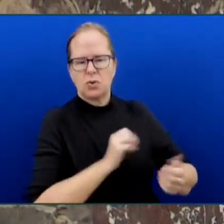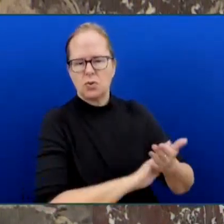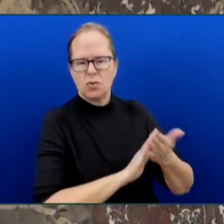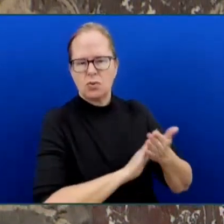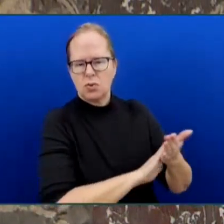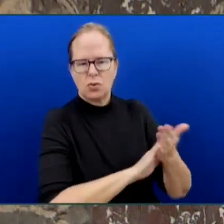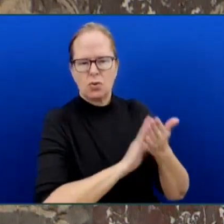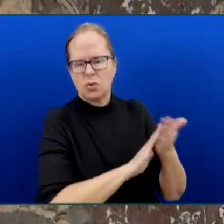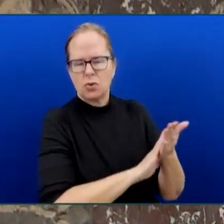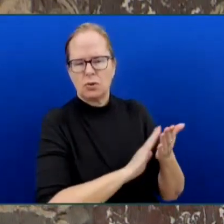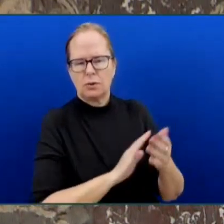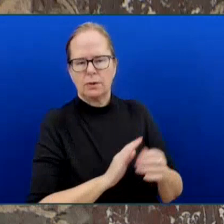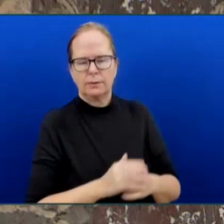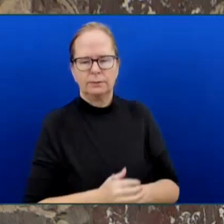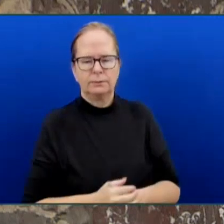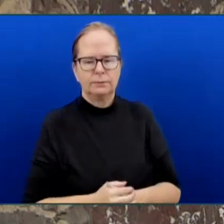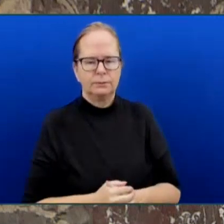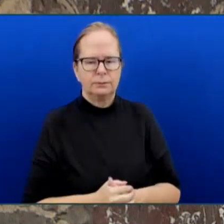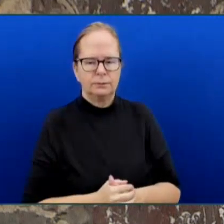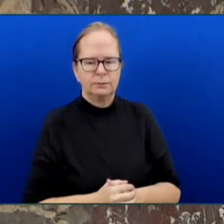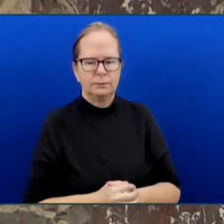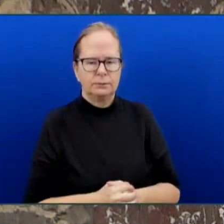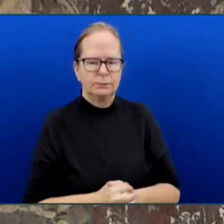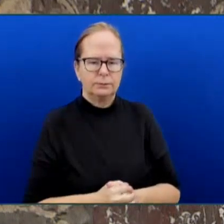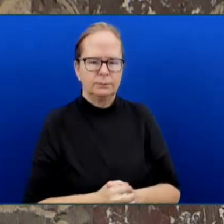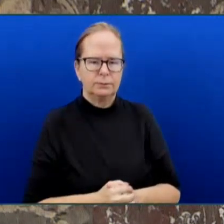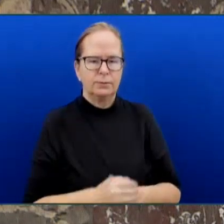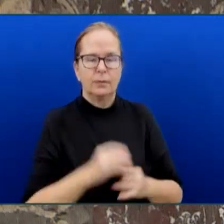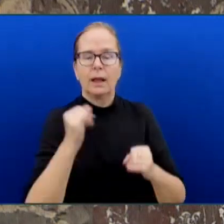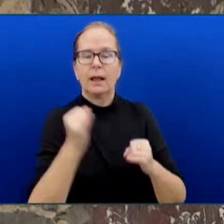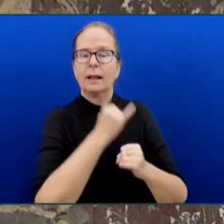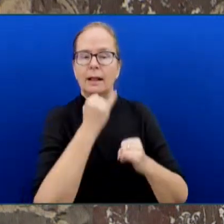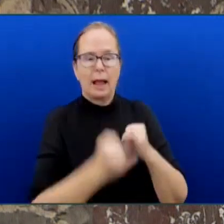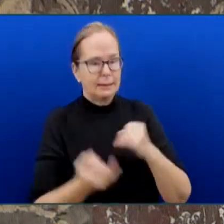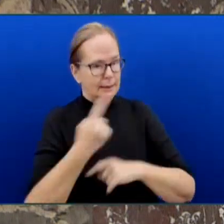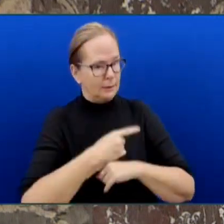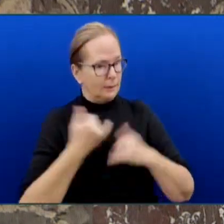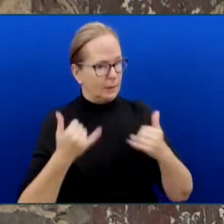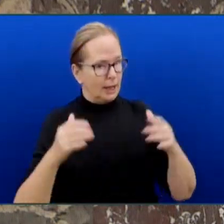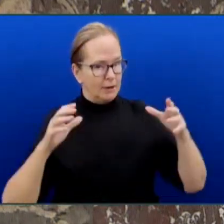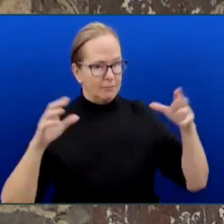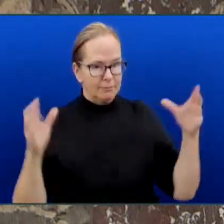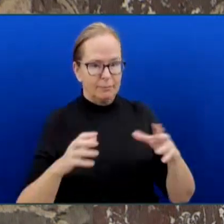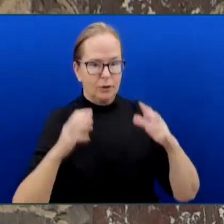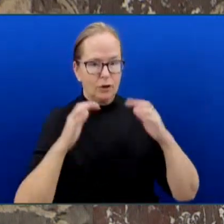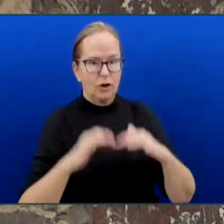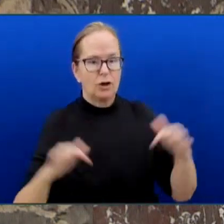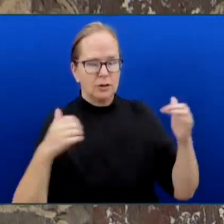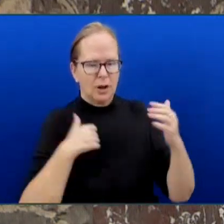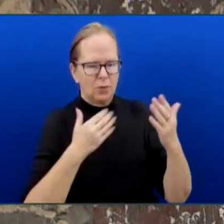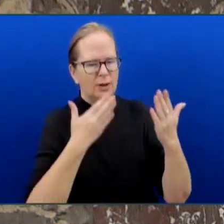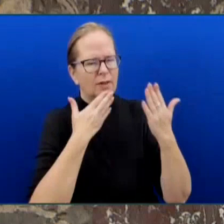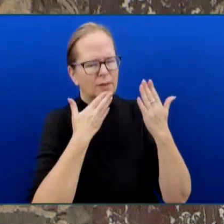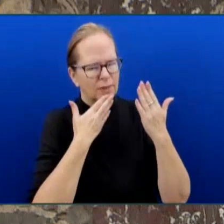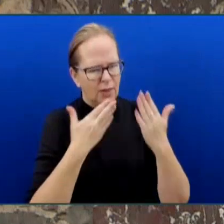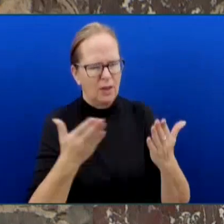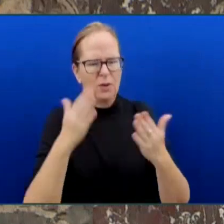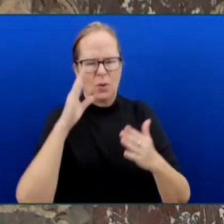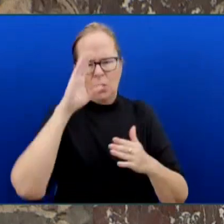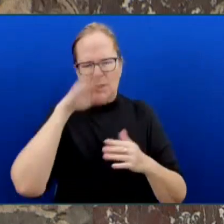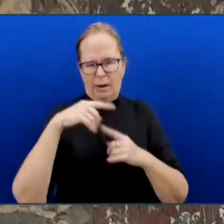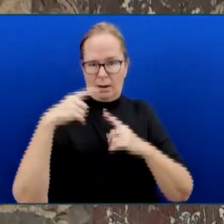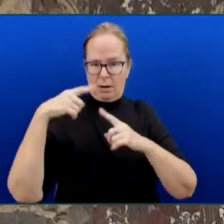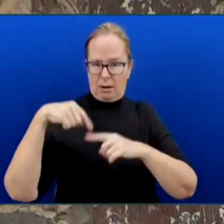The last day of session, and I want to thank all members. I know you've put in long days and we've had debate on important bills. It's